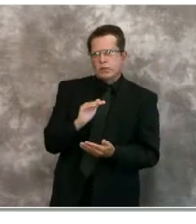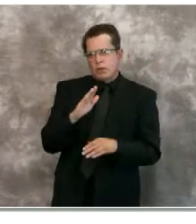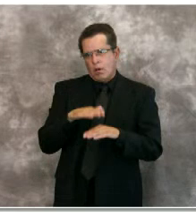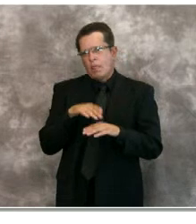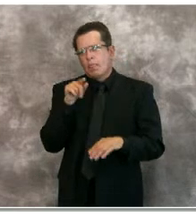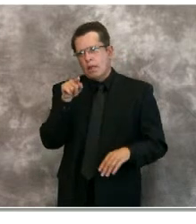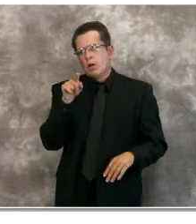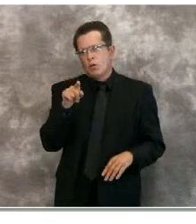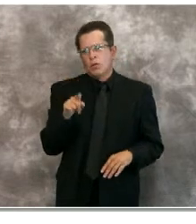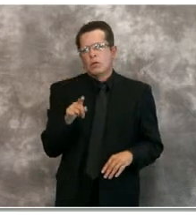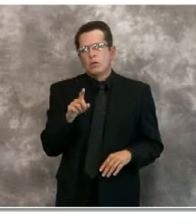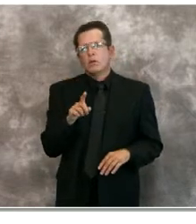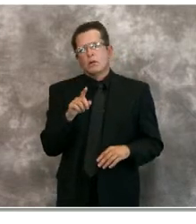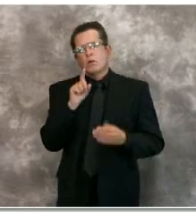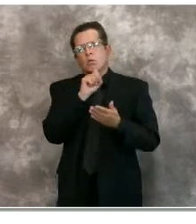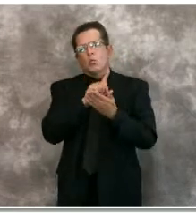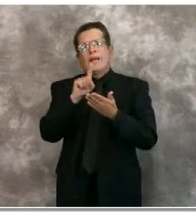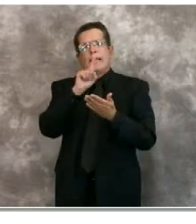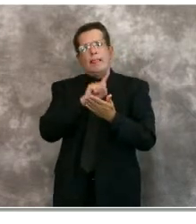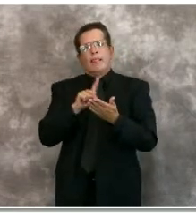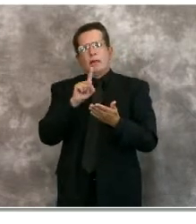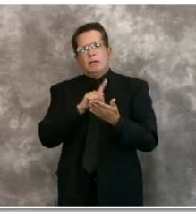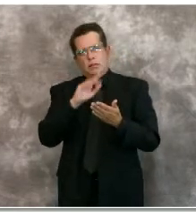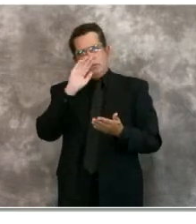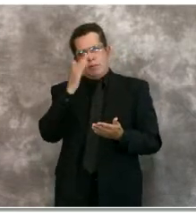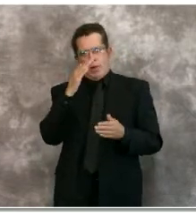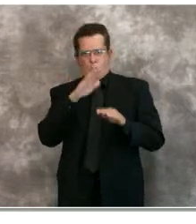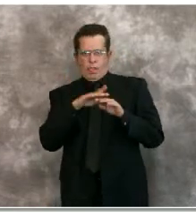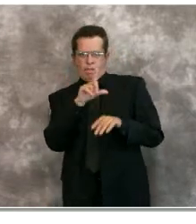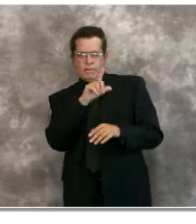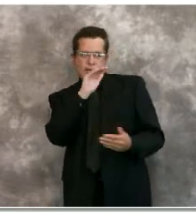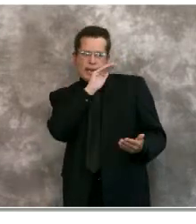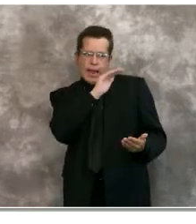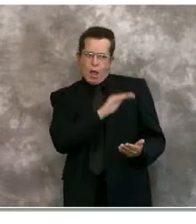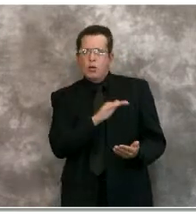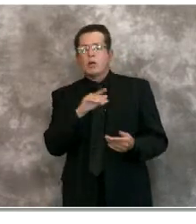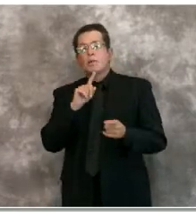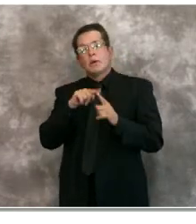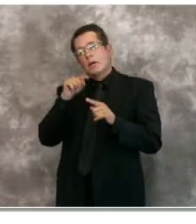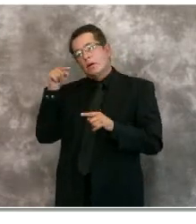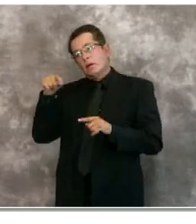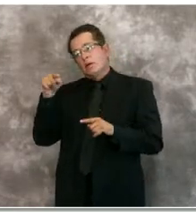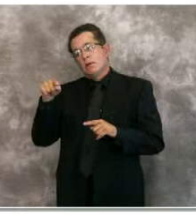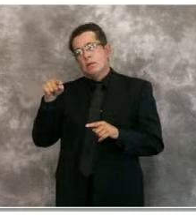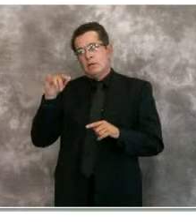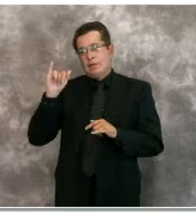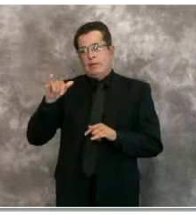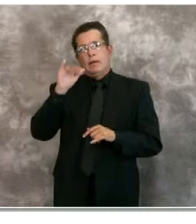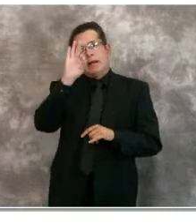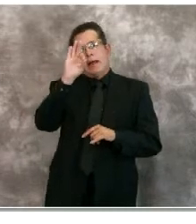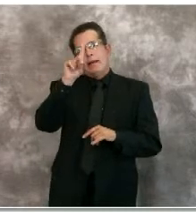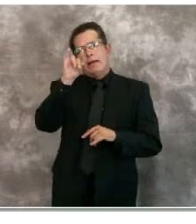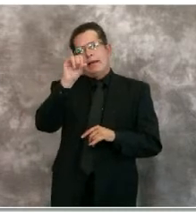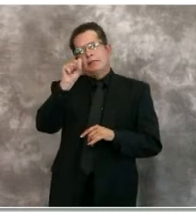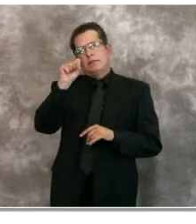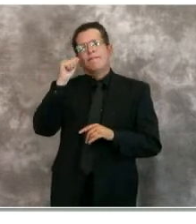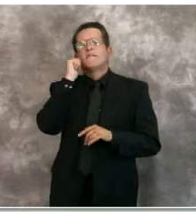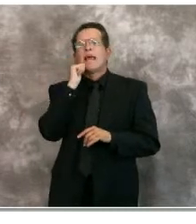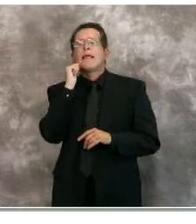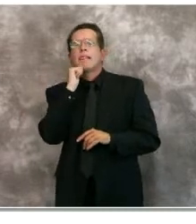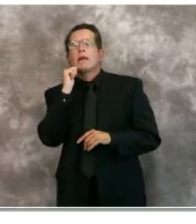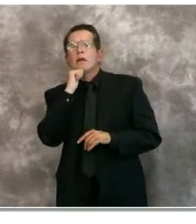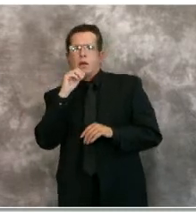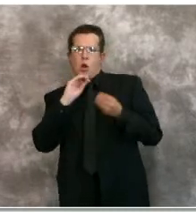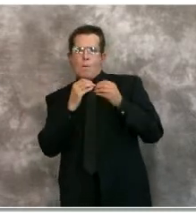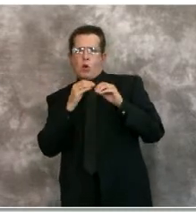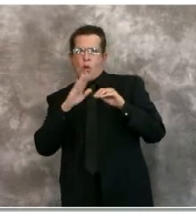slightly when we look at the weekly number of cases on the left. But for the 9 days on the right, the daily number